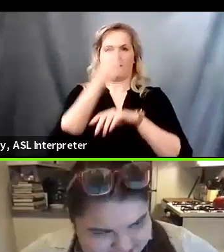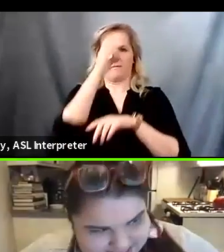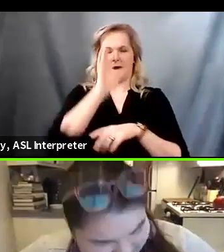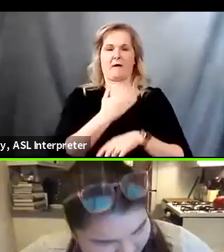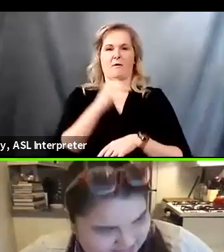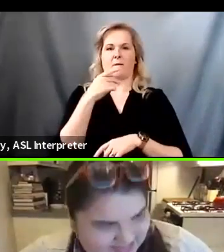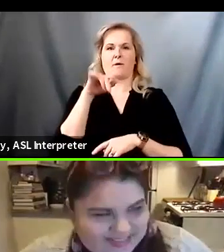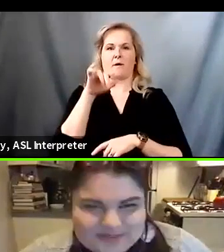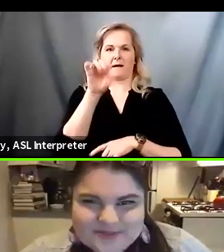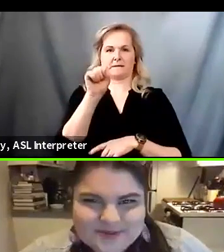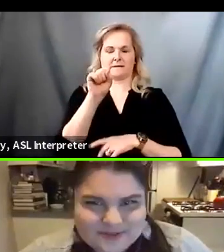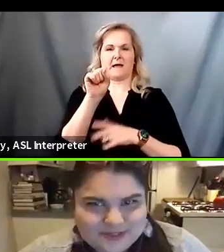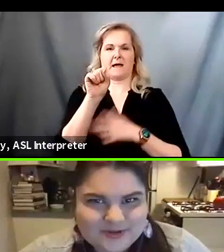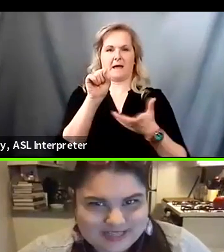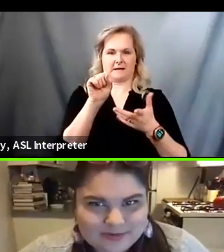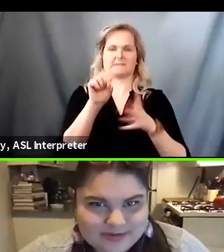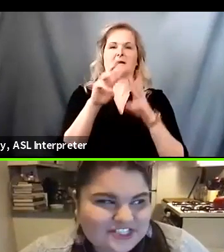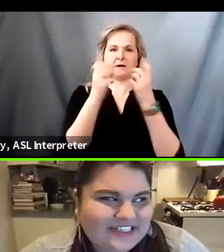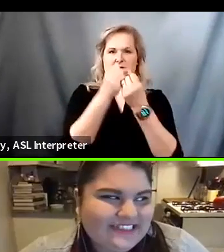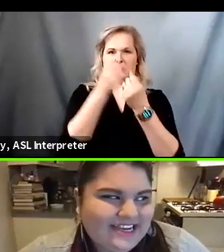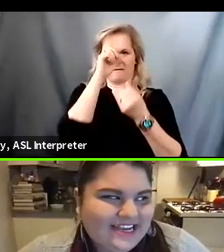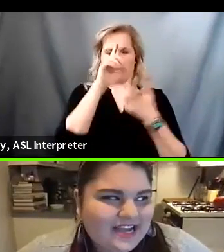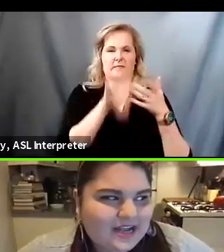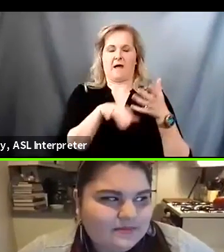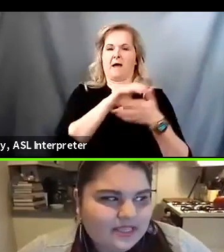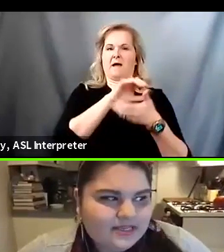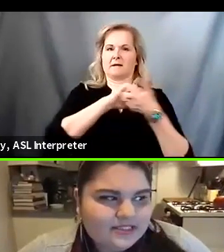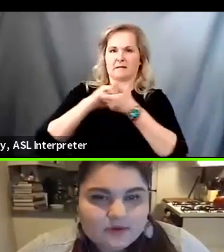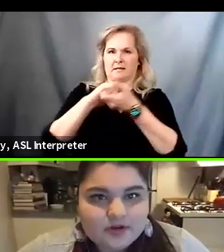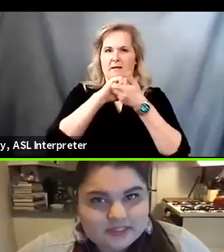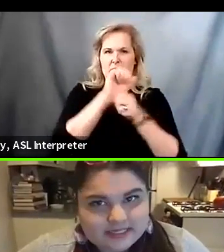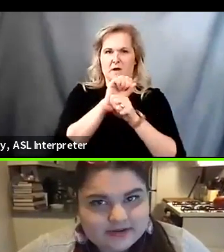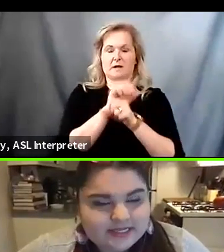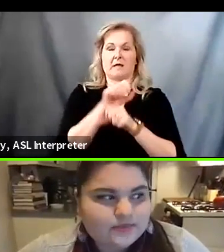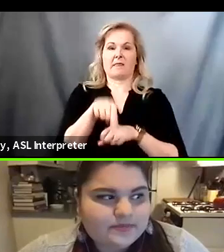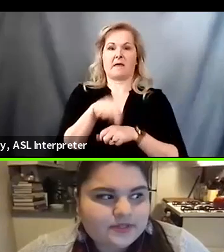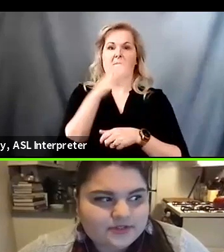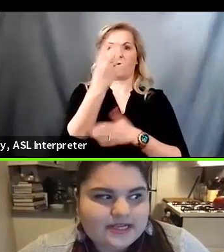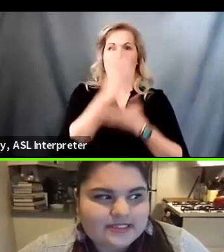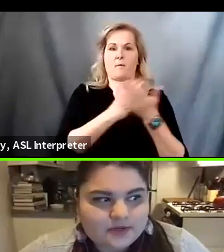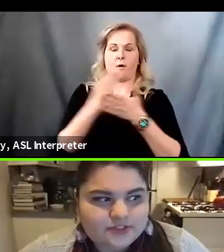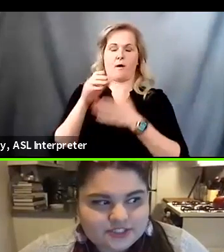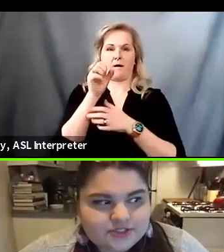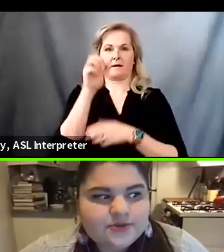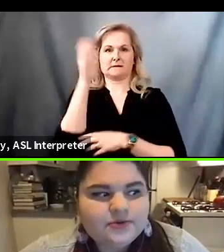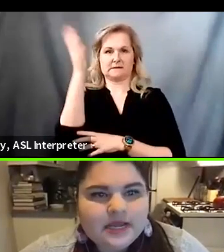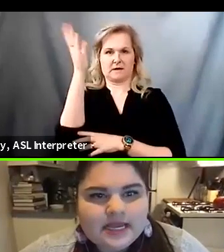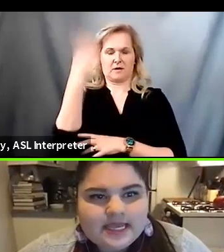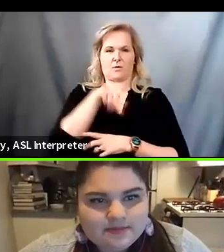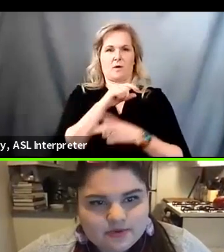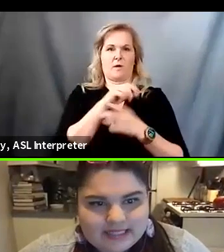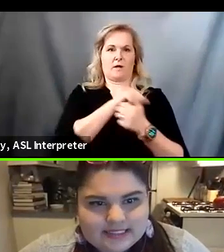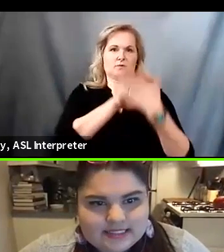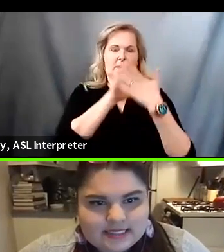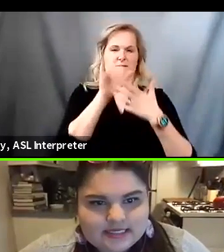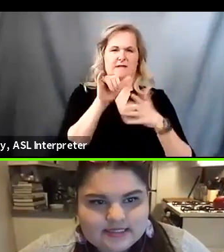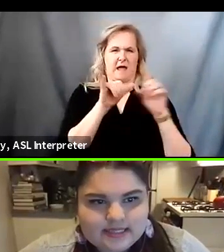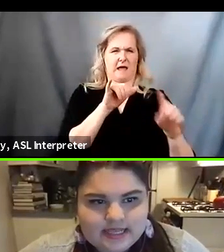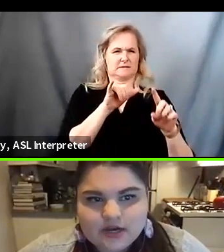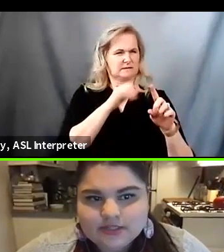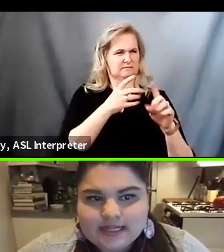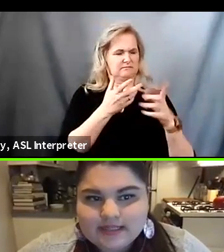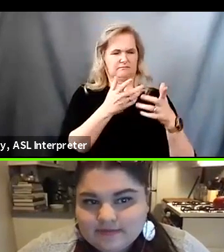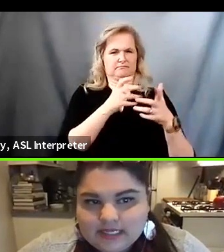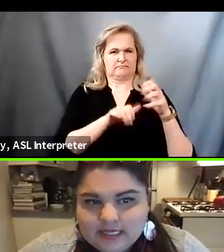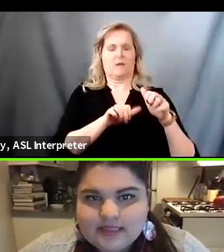Praxis Sessions for virtual collaboration. In this four-part series, we will address approaches to and practices